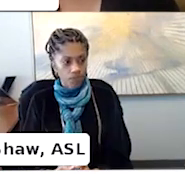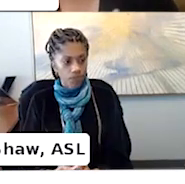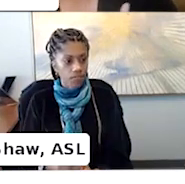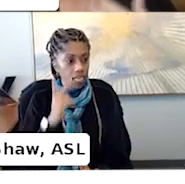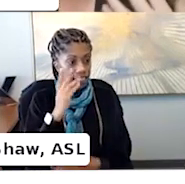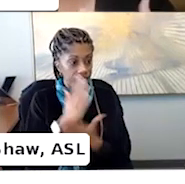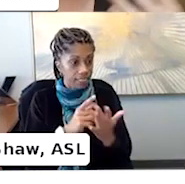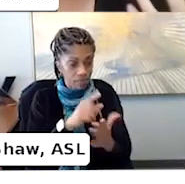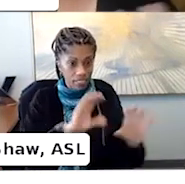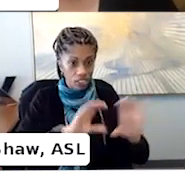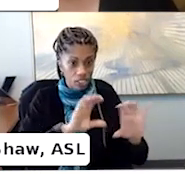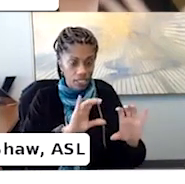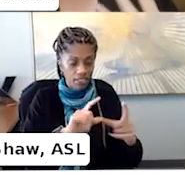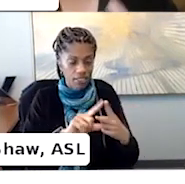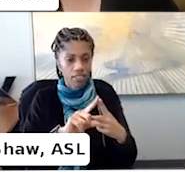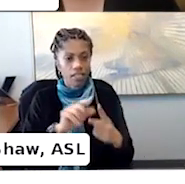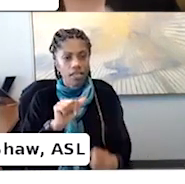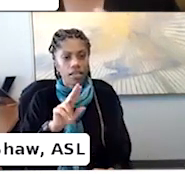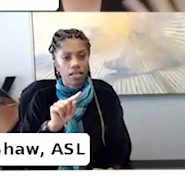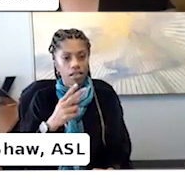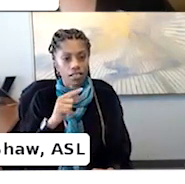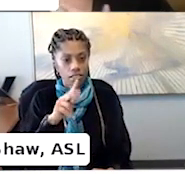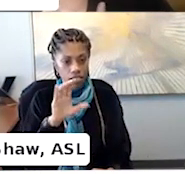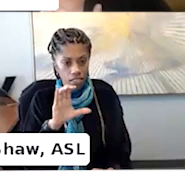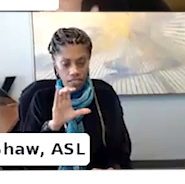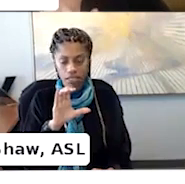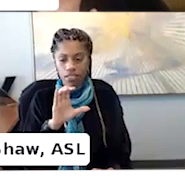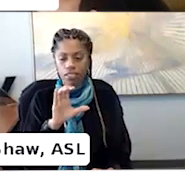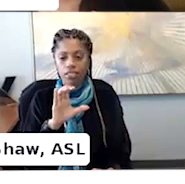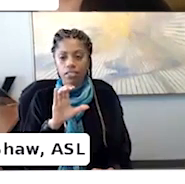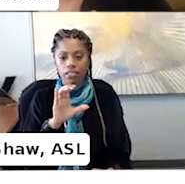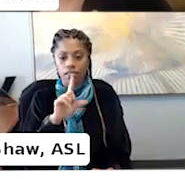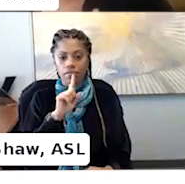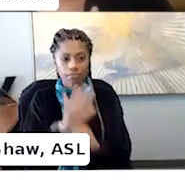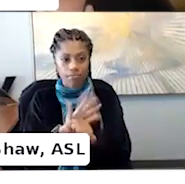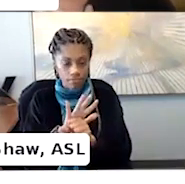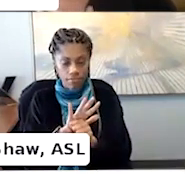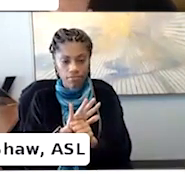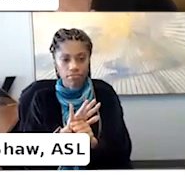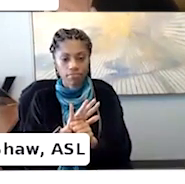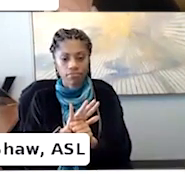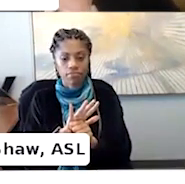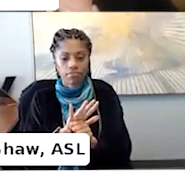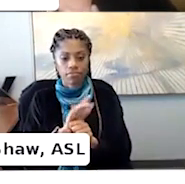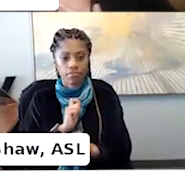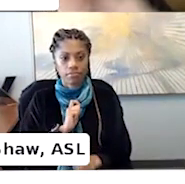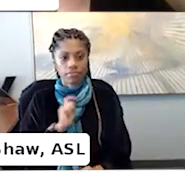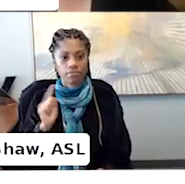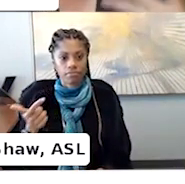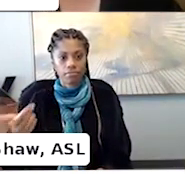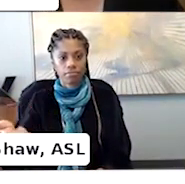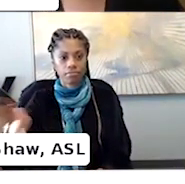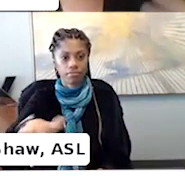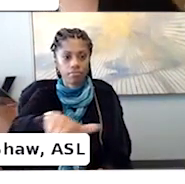Thank you. Being authentic, relatable, consent, passing the mic, all of these, fantastic. So you